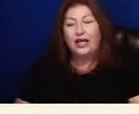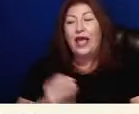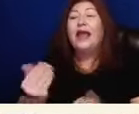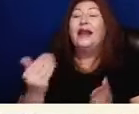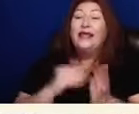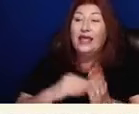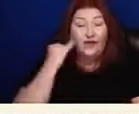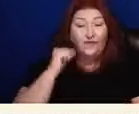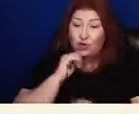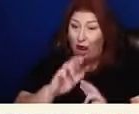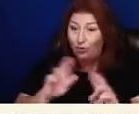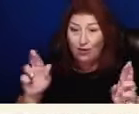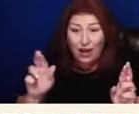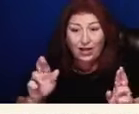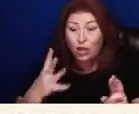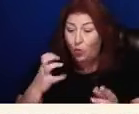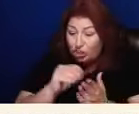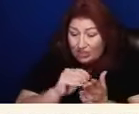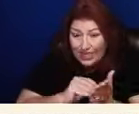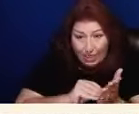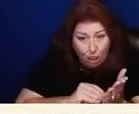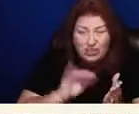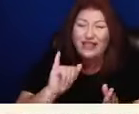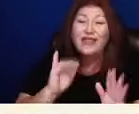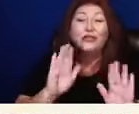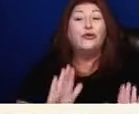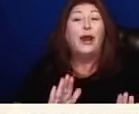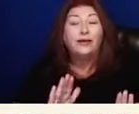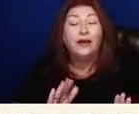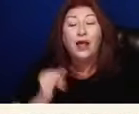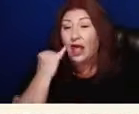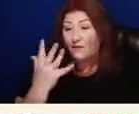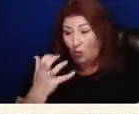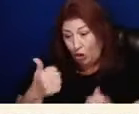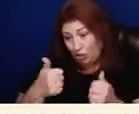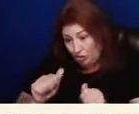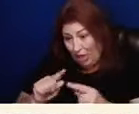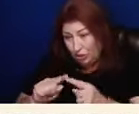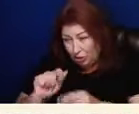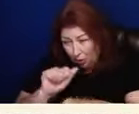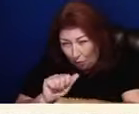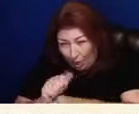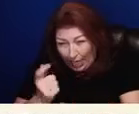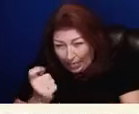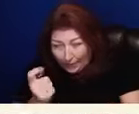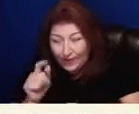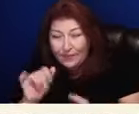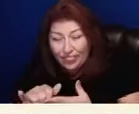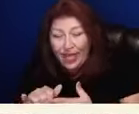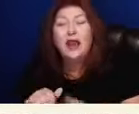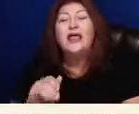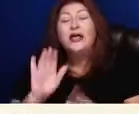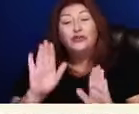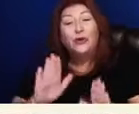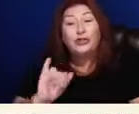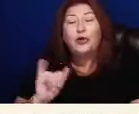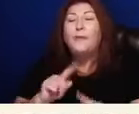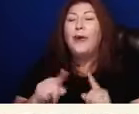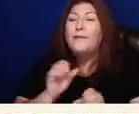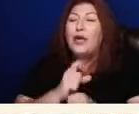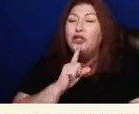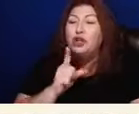not ready, you just want to take notes, that's great. If you want to try to work out a little bit of it, that's great too. Just make sure that you have the right